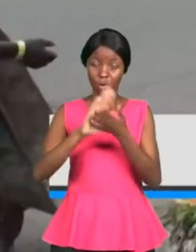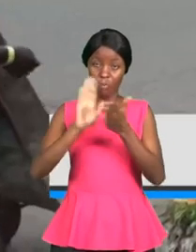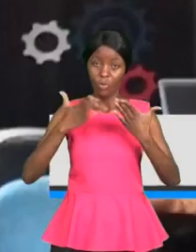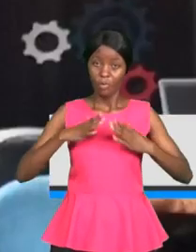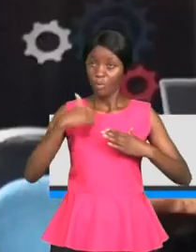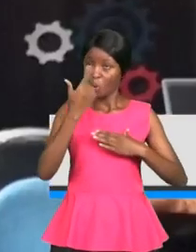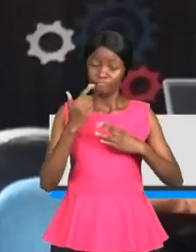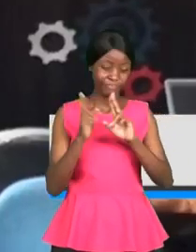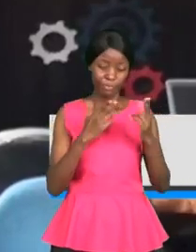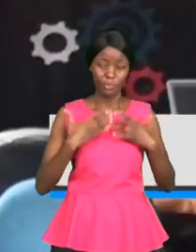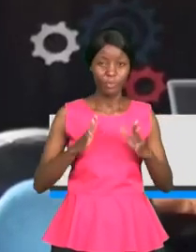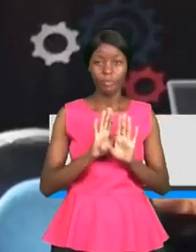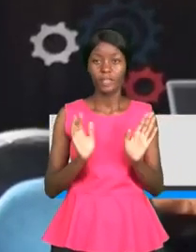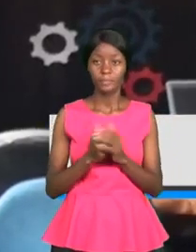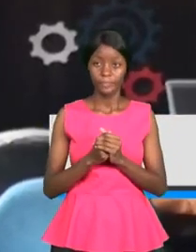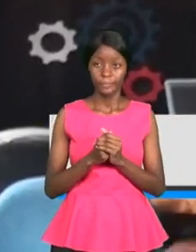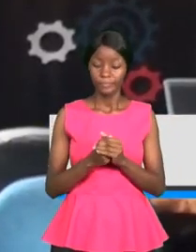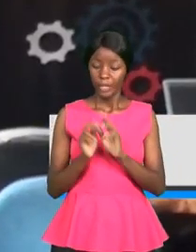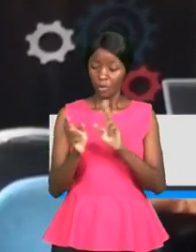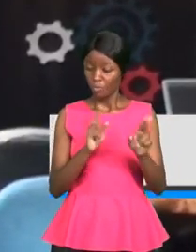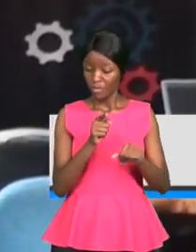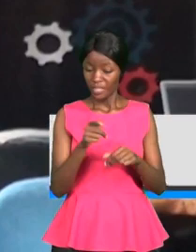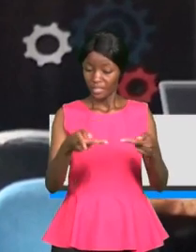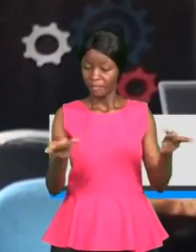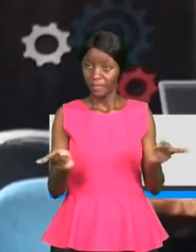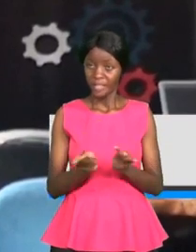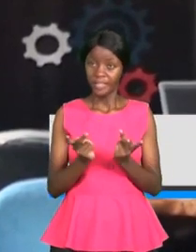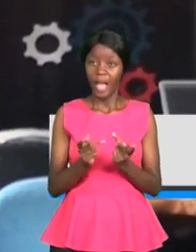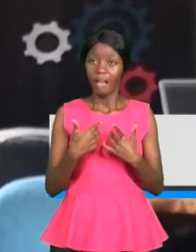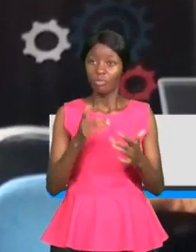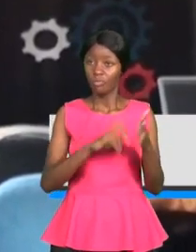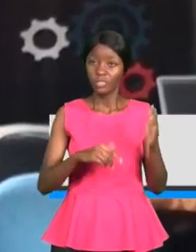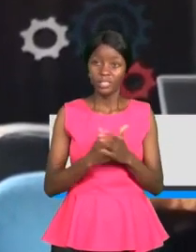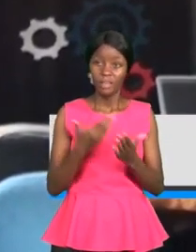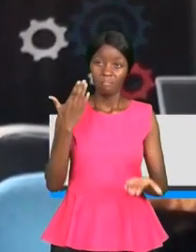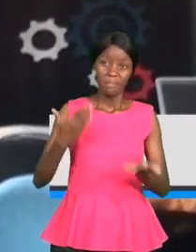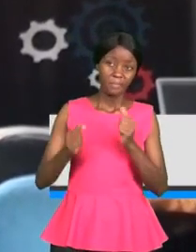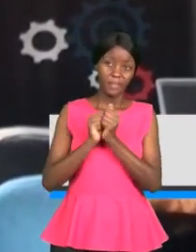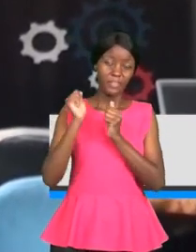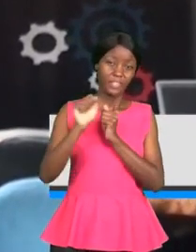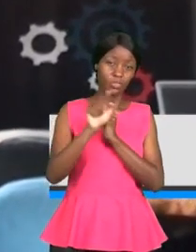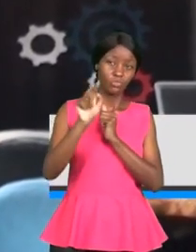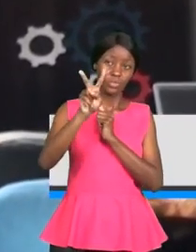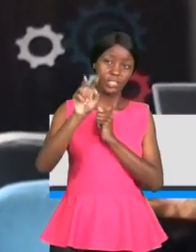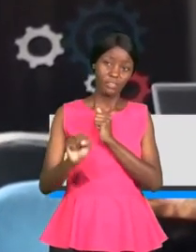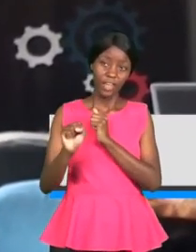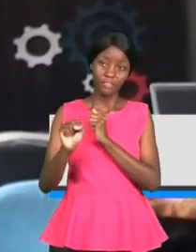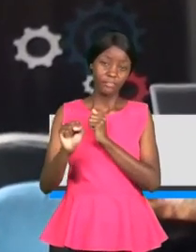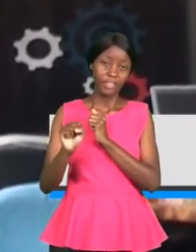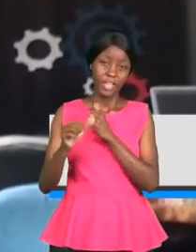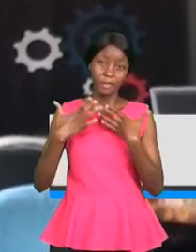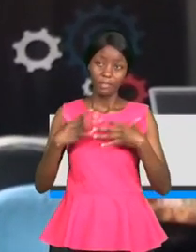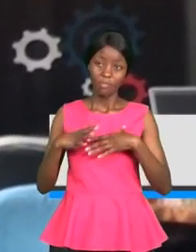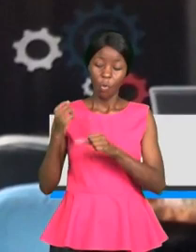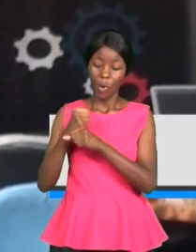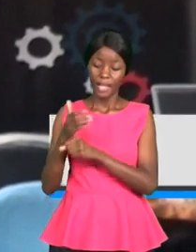civilians. Working from home, normally in this space, there usually used to be about 15, 25 persons, sometimes even 50, used to